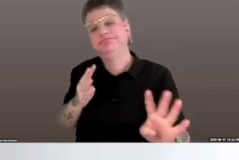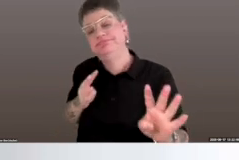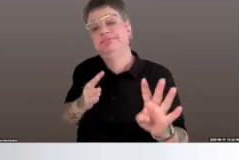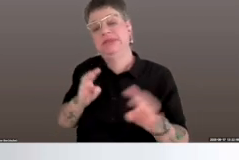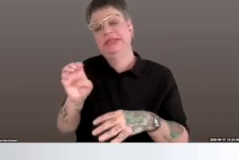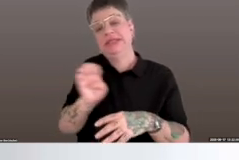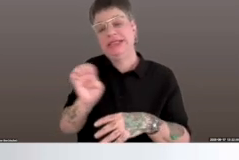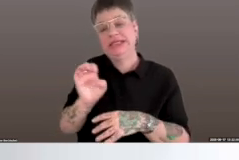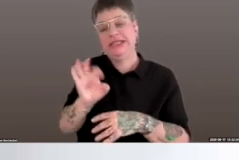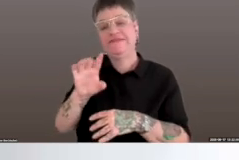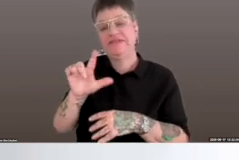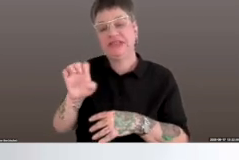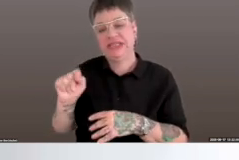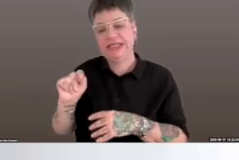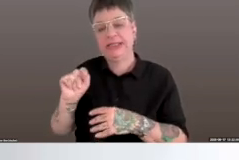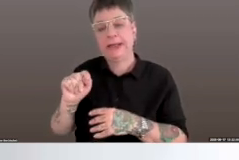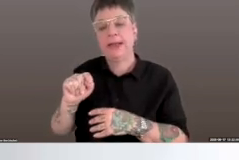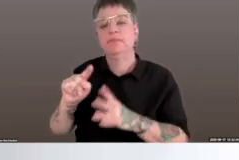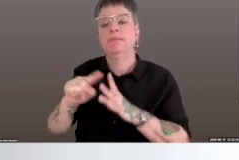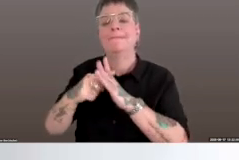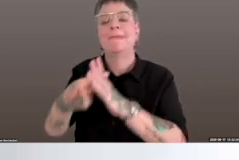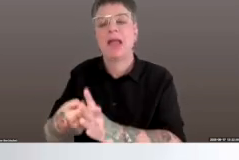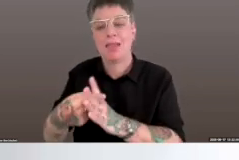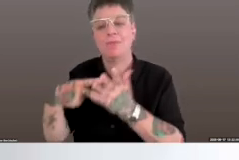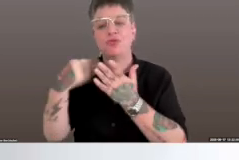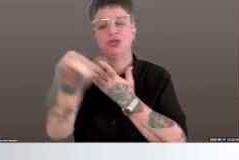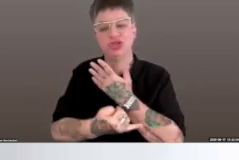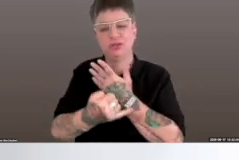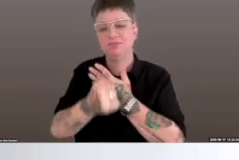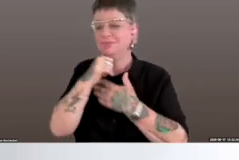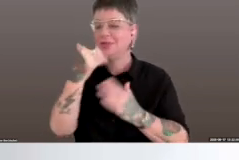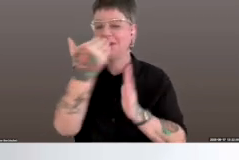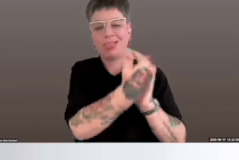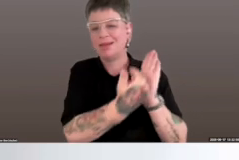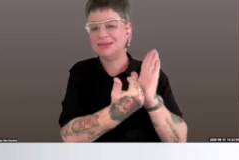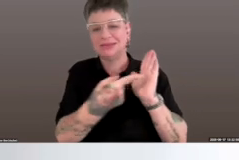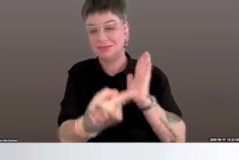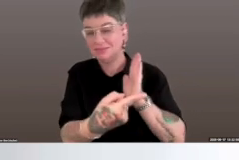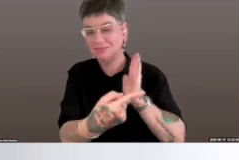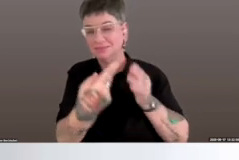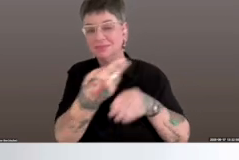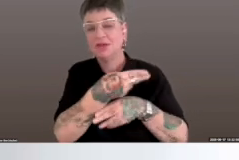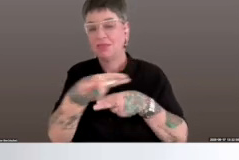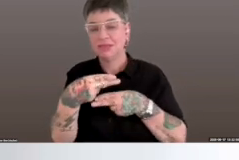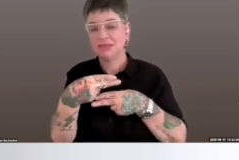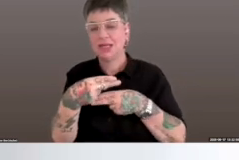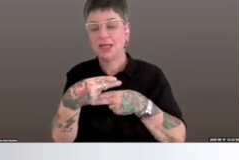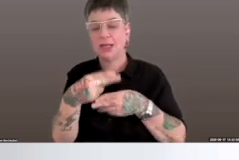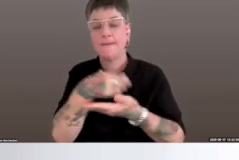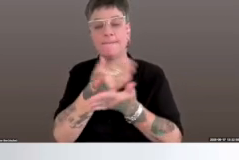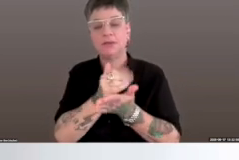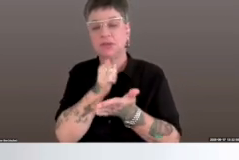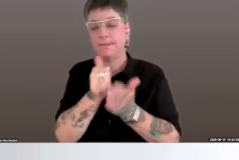e-fleet pilot project. While not listed on the slide, the budget passed by the